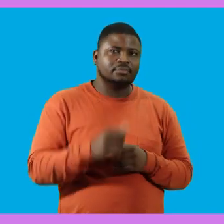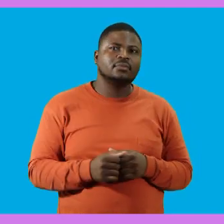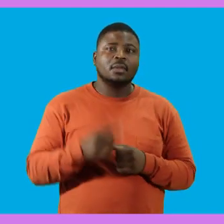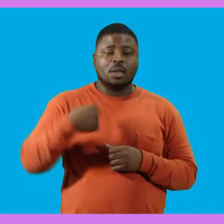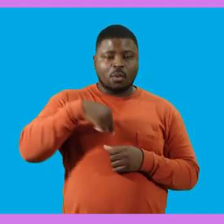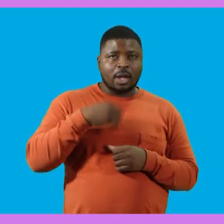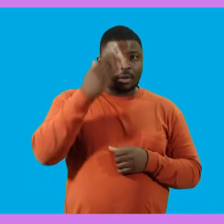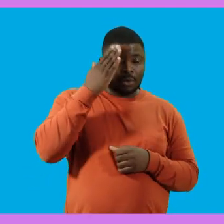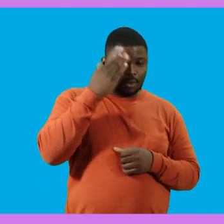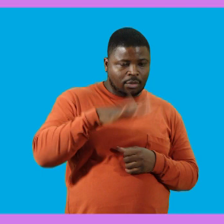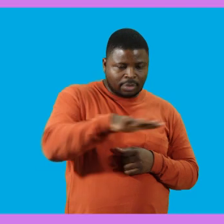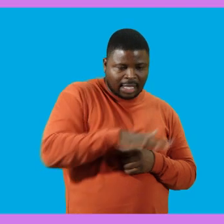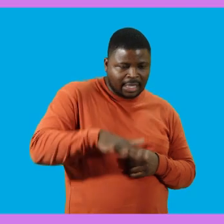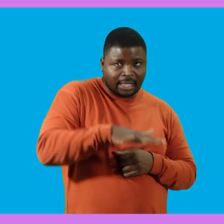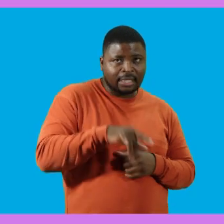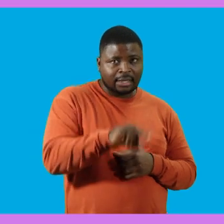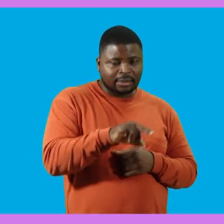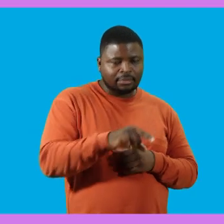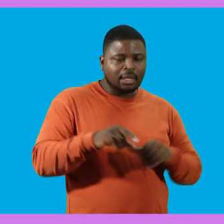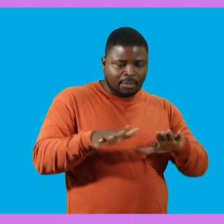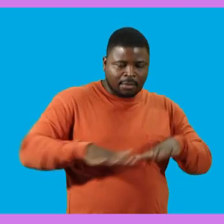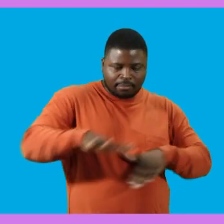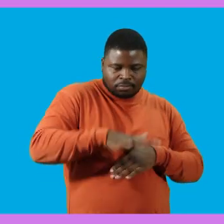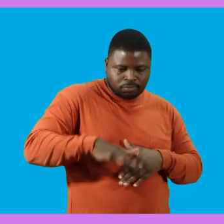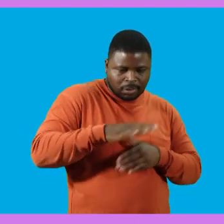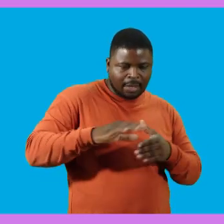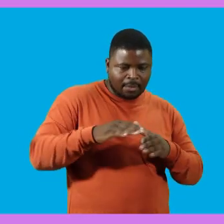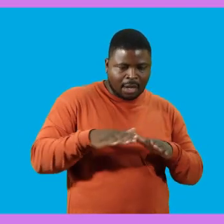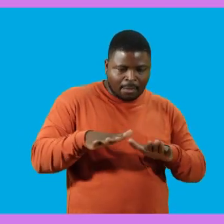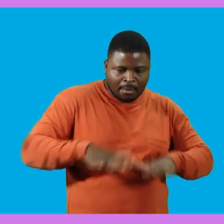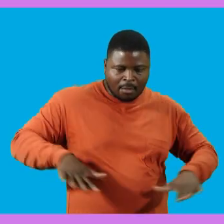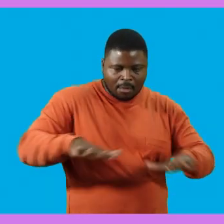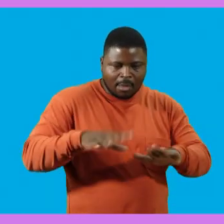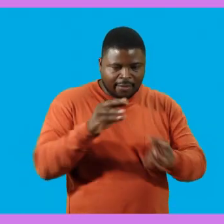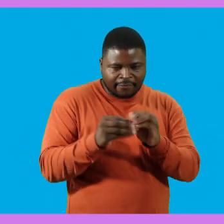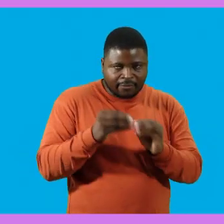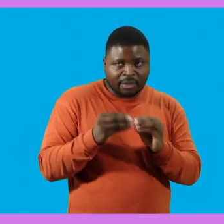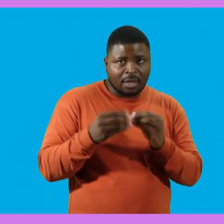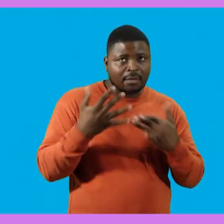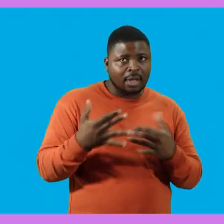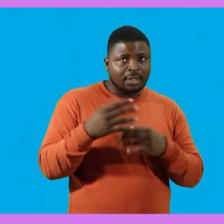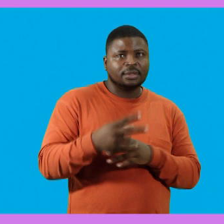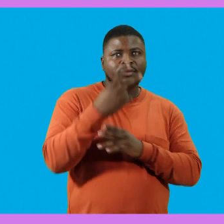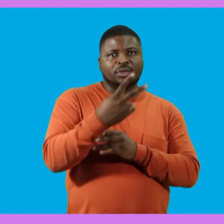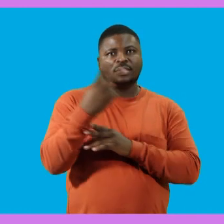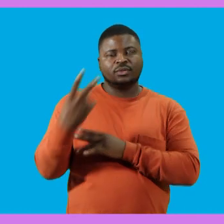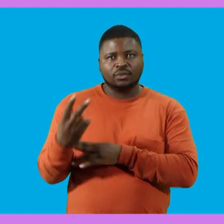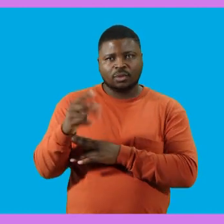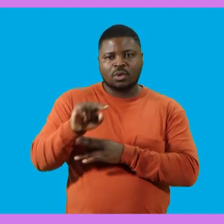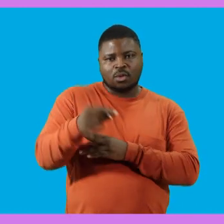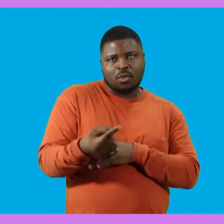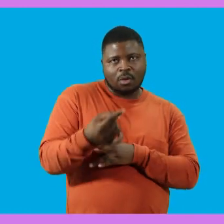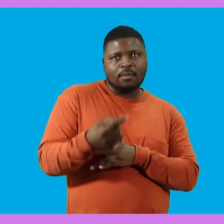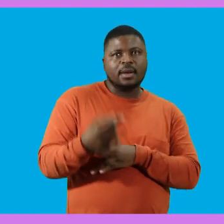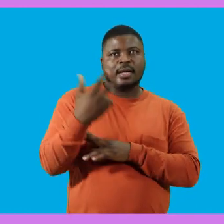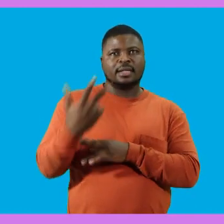the area of the paving stones needed is